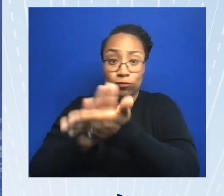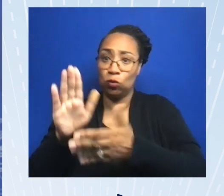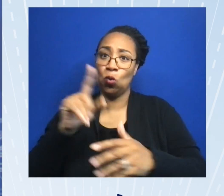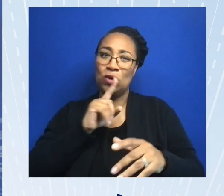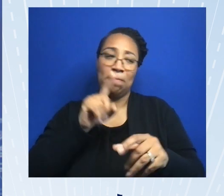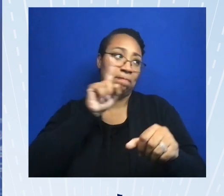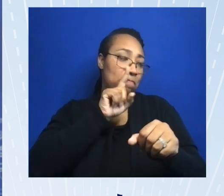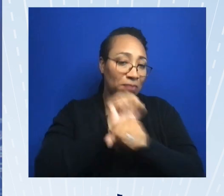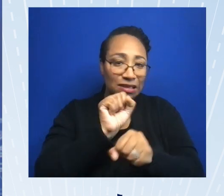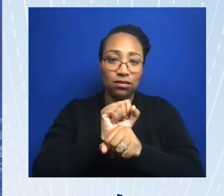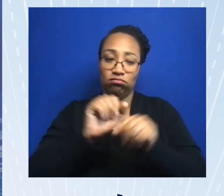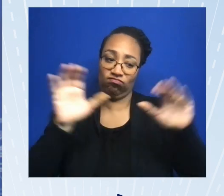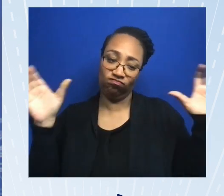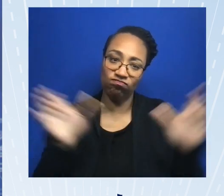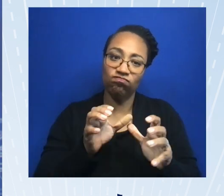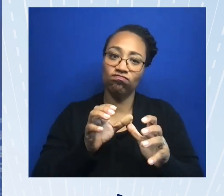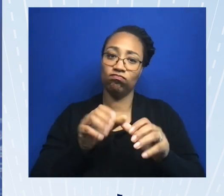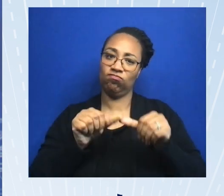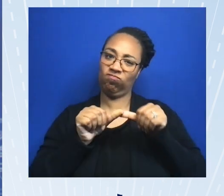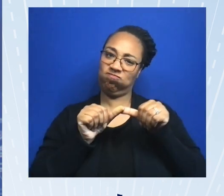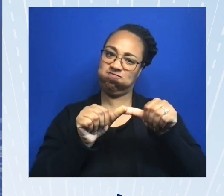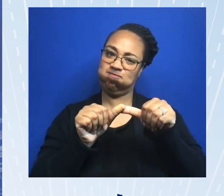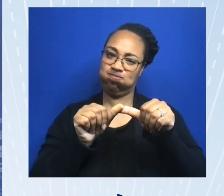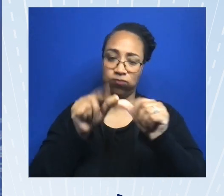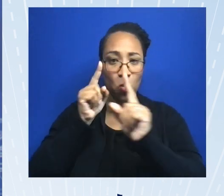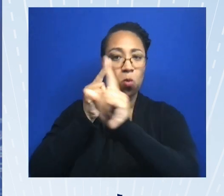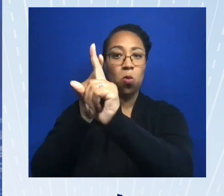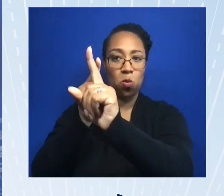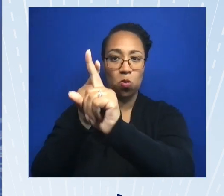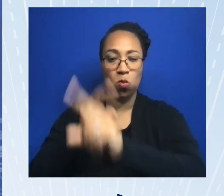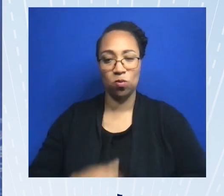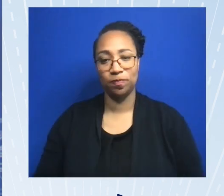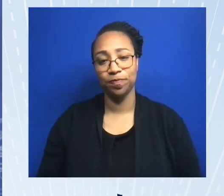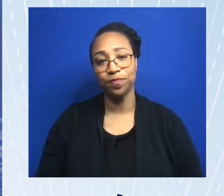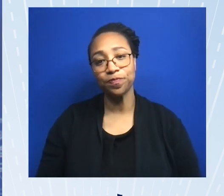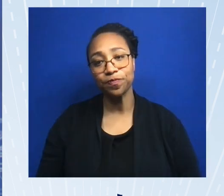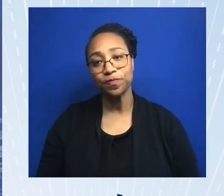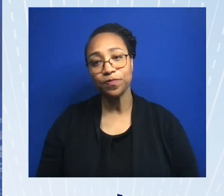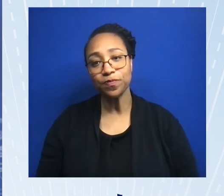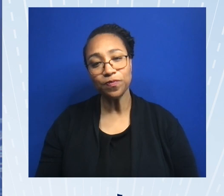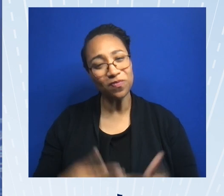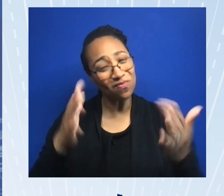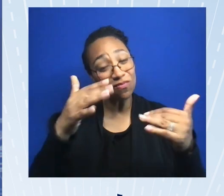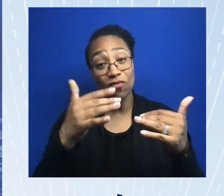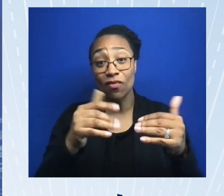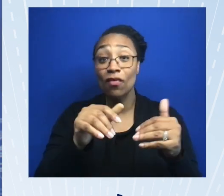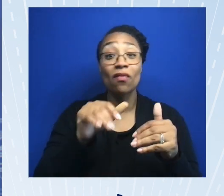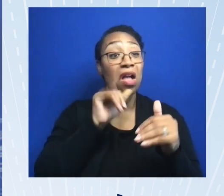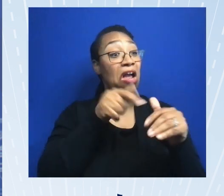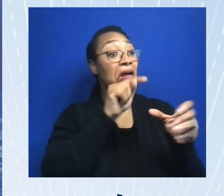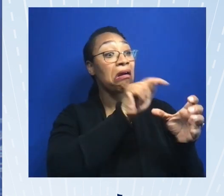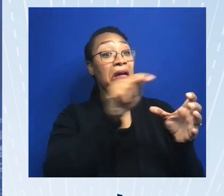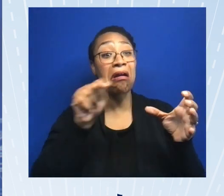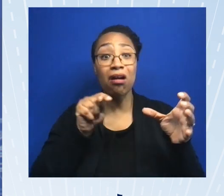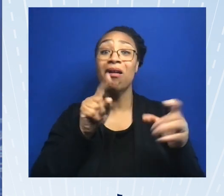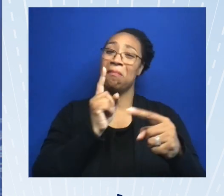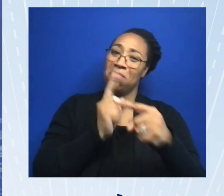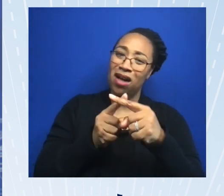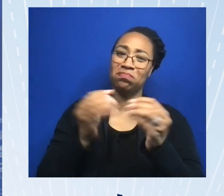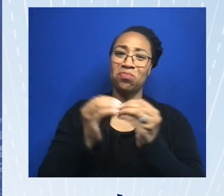them in taking meaningful steps to address anti-Semitism and all forms of